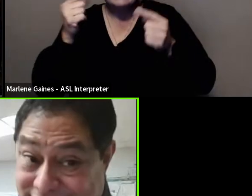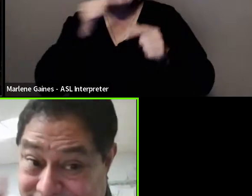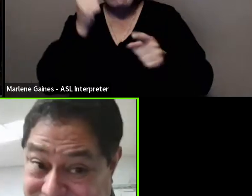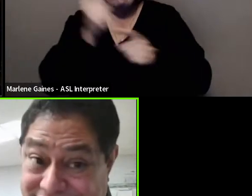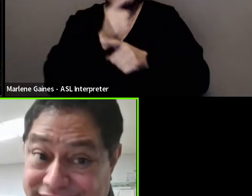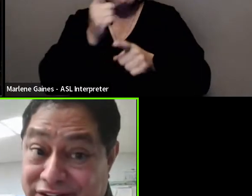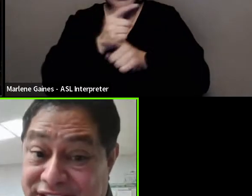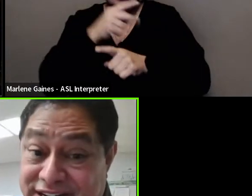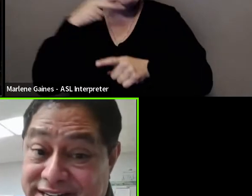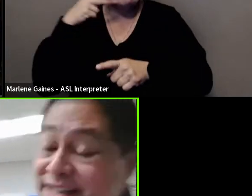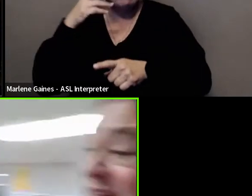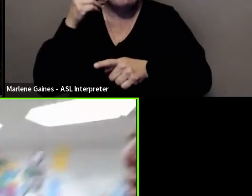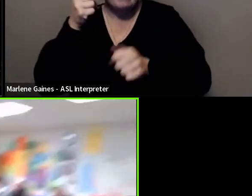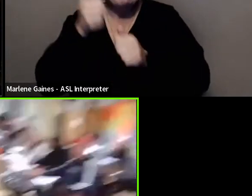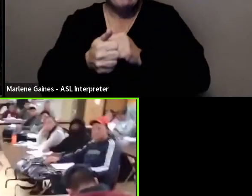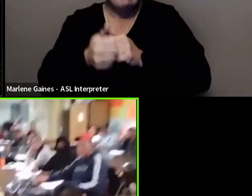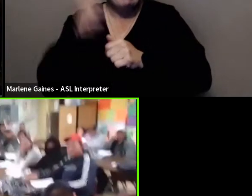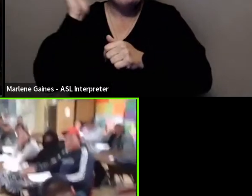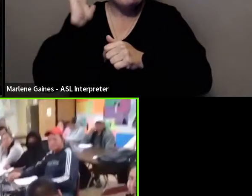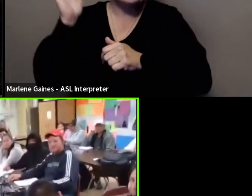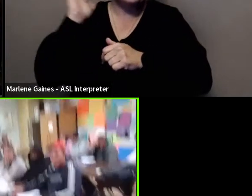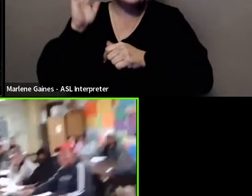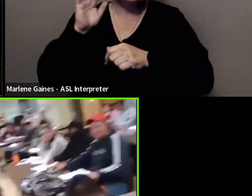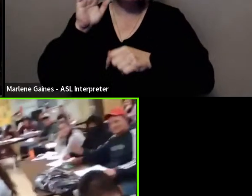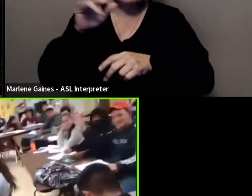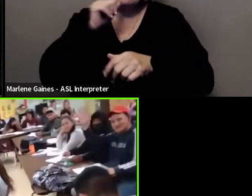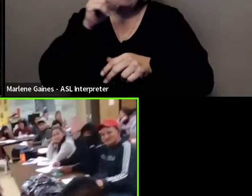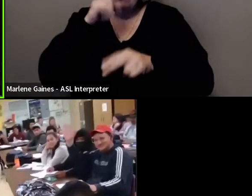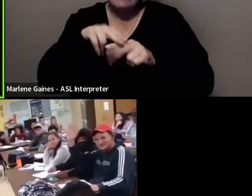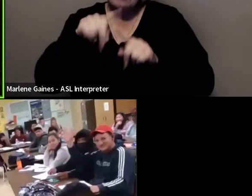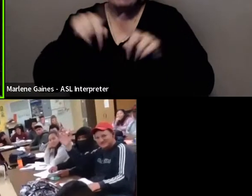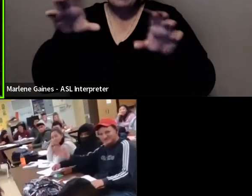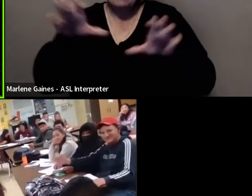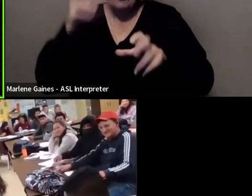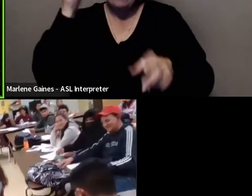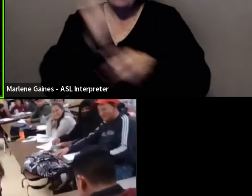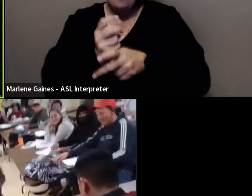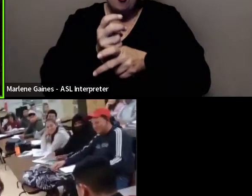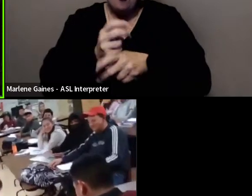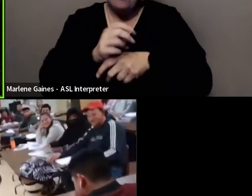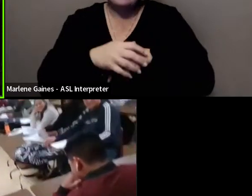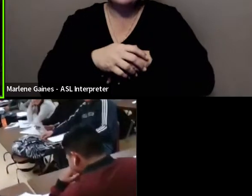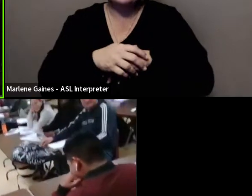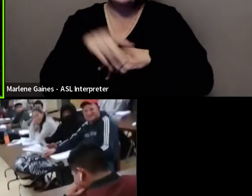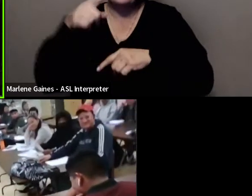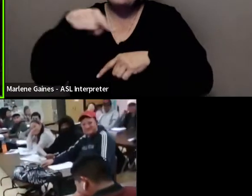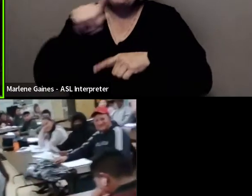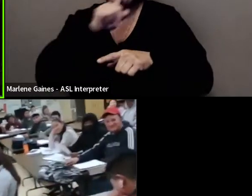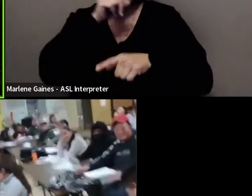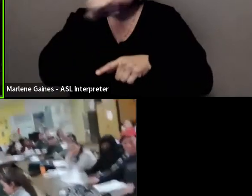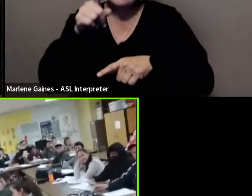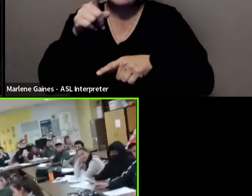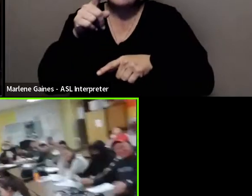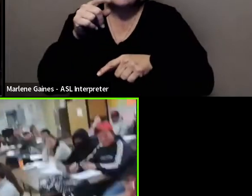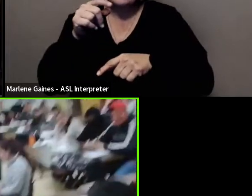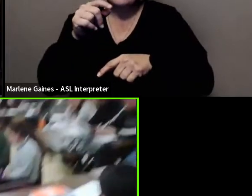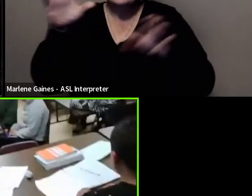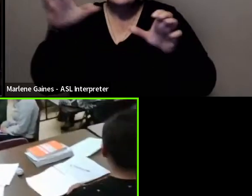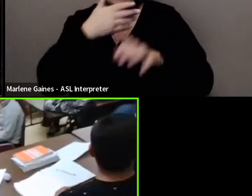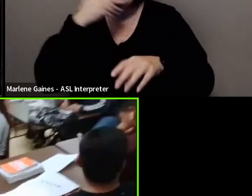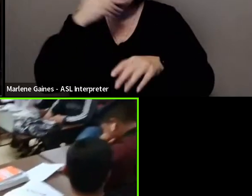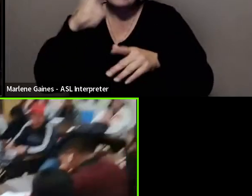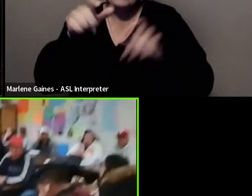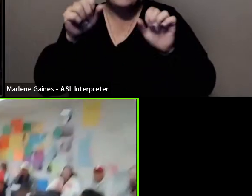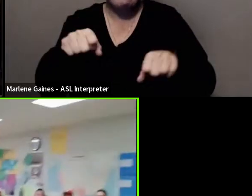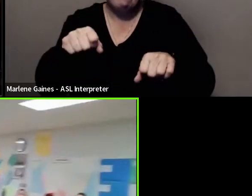past tense. Not fun, but they're really putting a lot of work into it. And they really just doing the best they